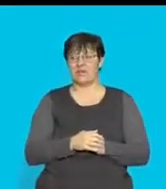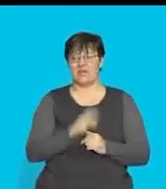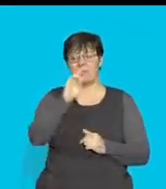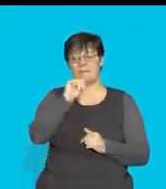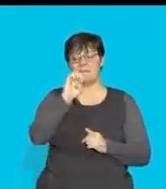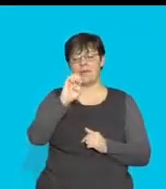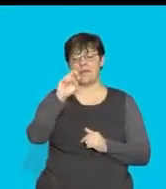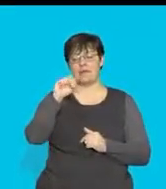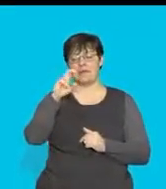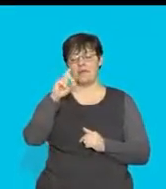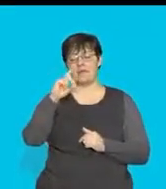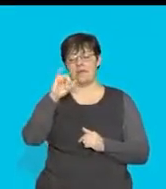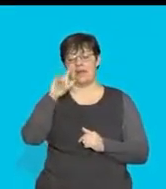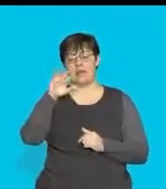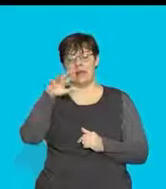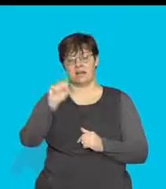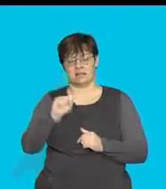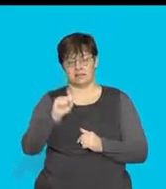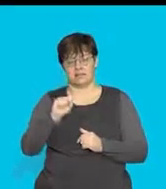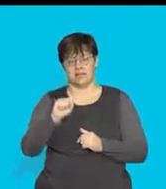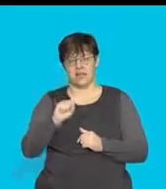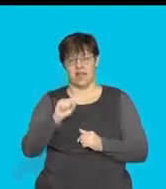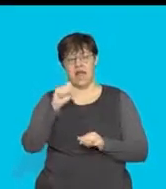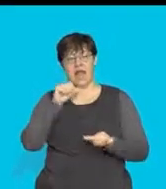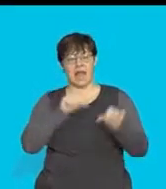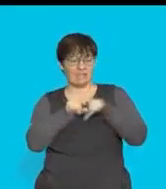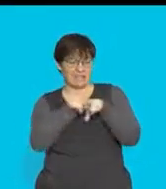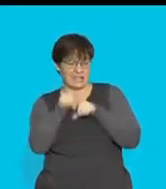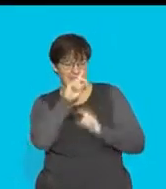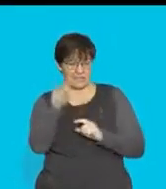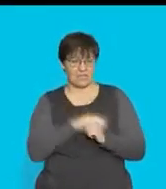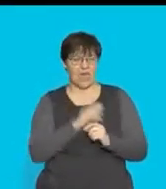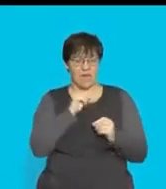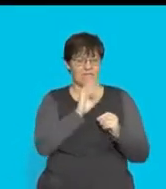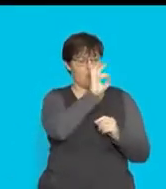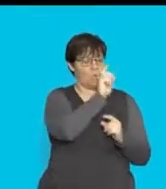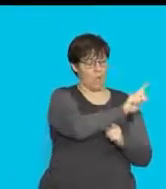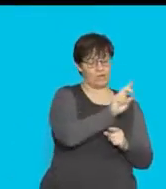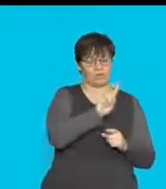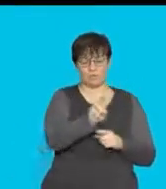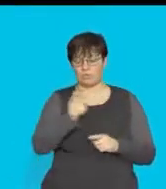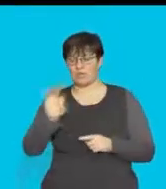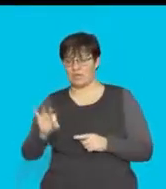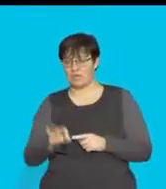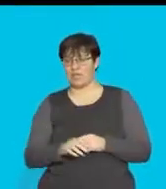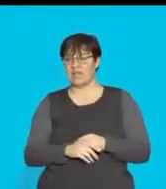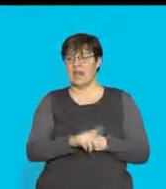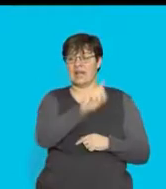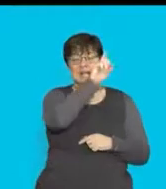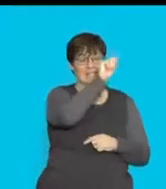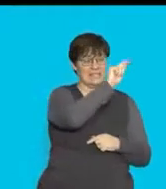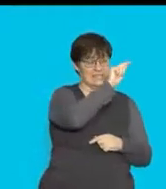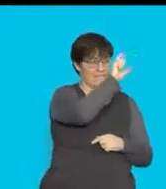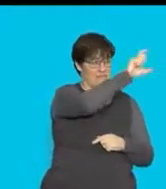Mendel's experiment. These are the three possible alleles that we have. So we have these three illustrations as